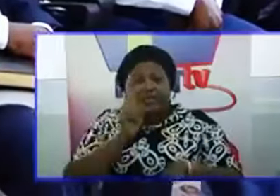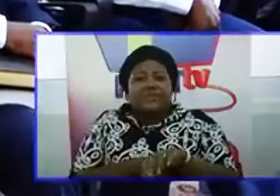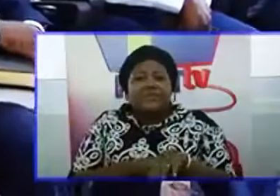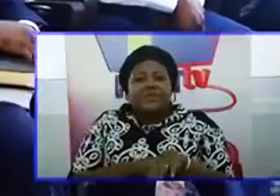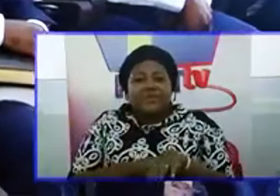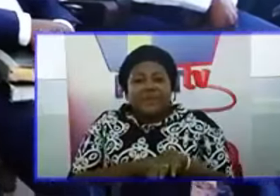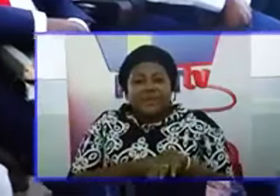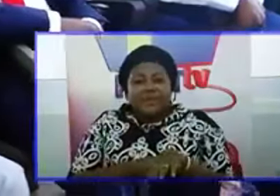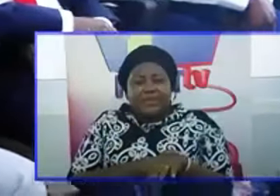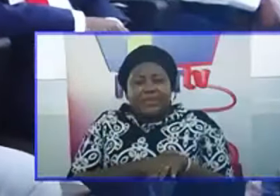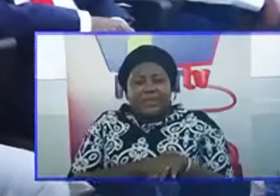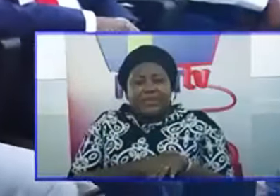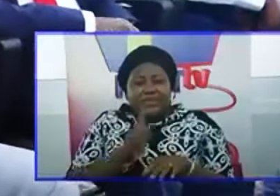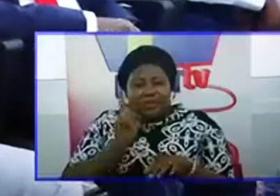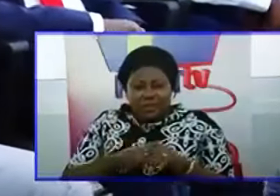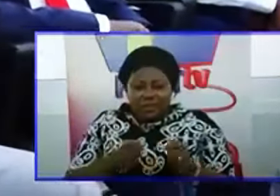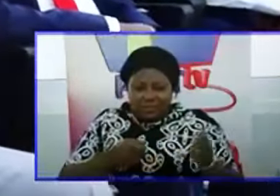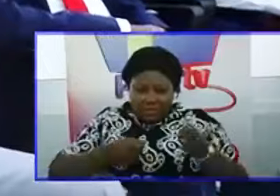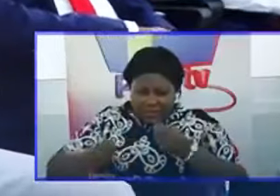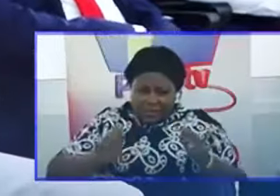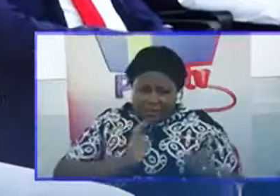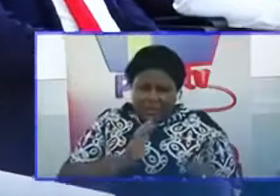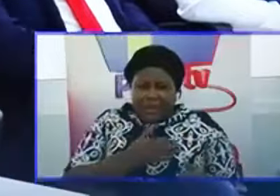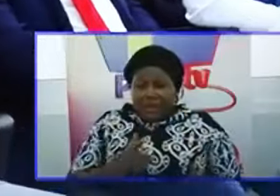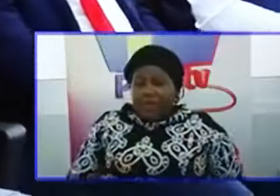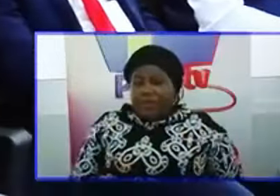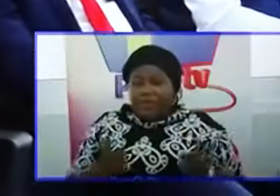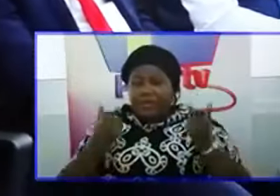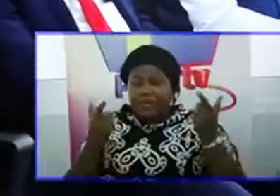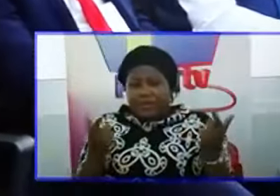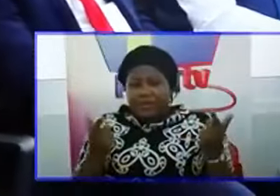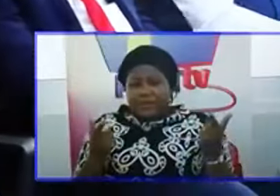governs our life and it.